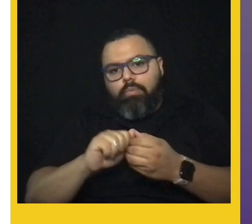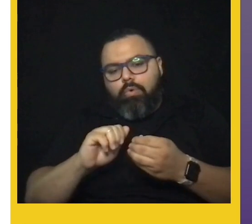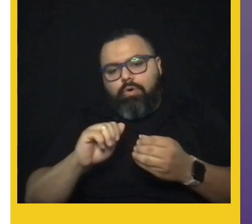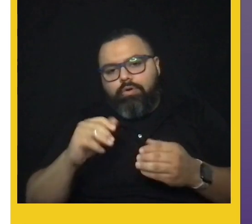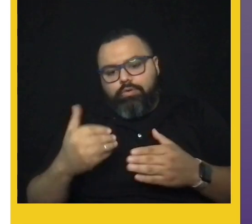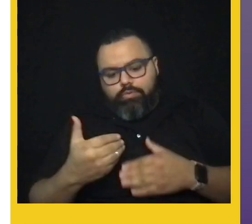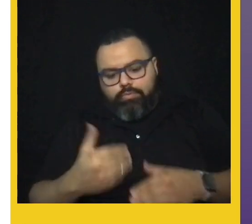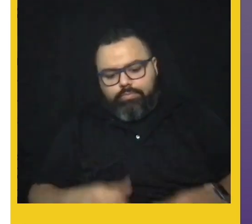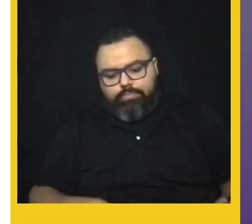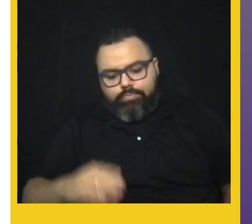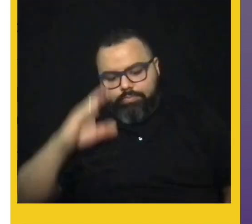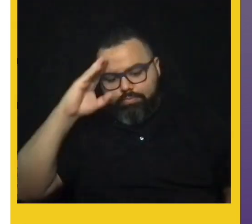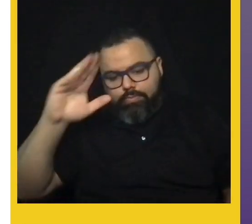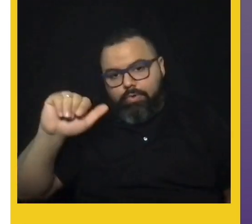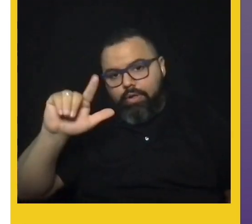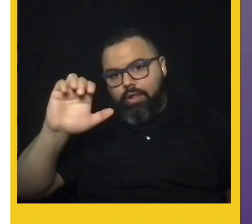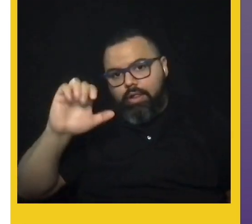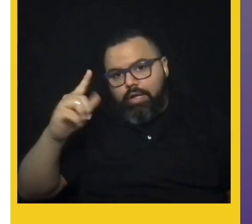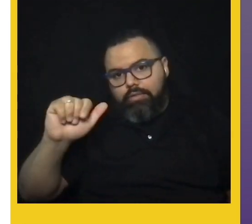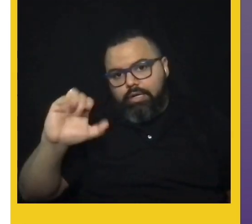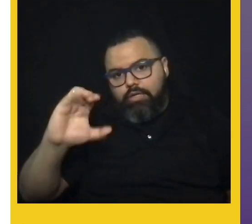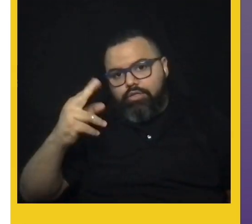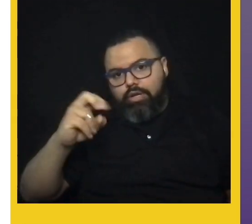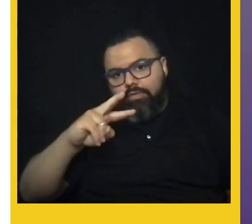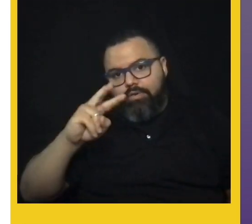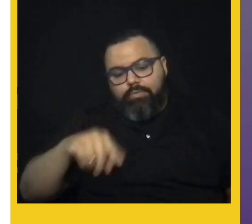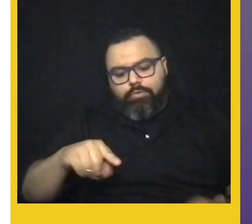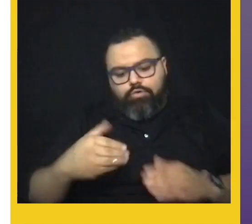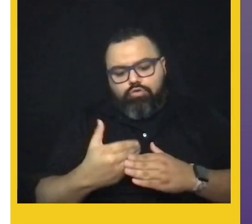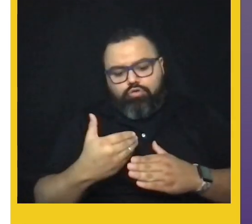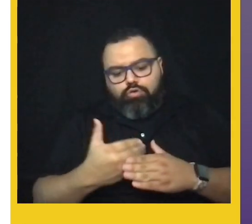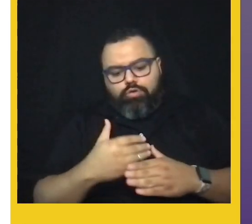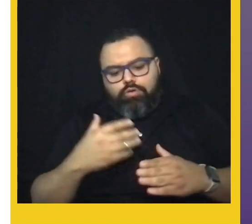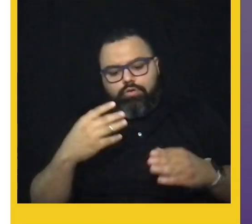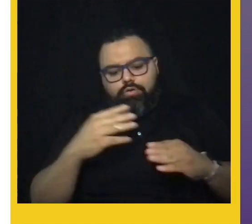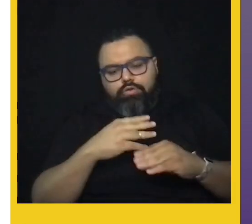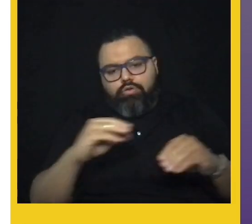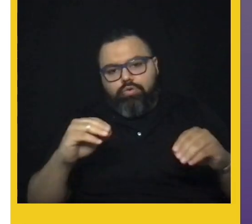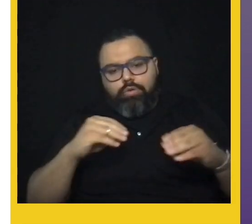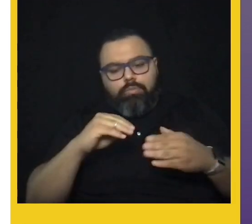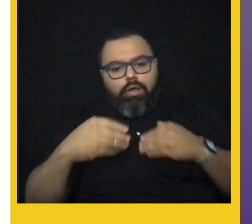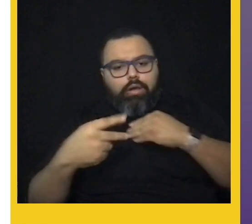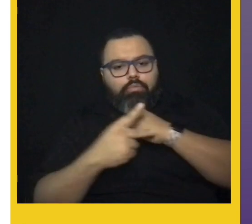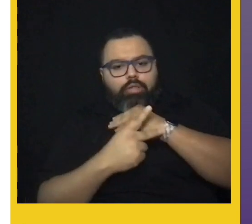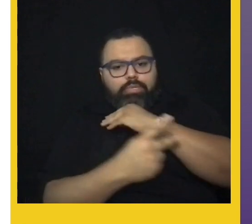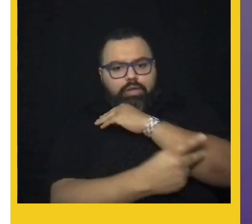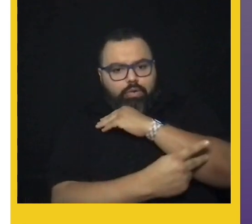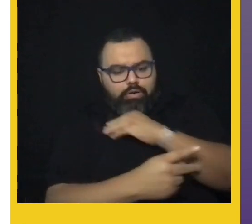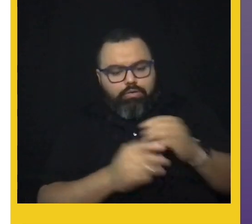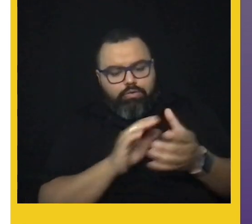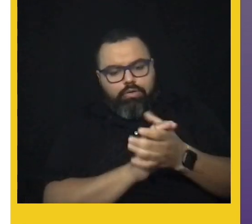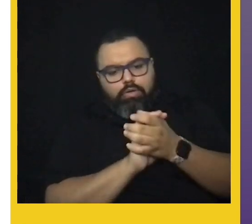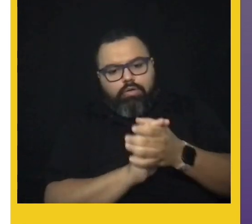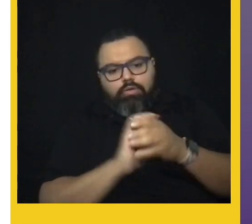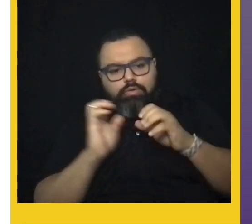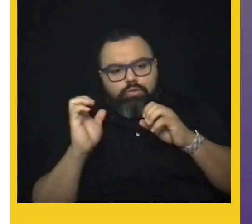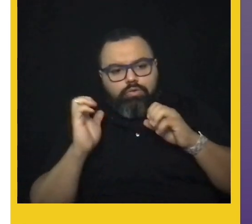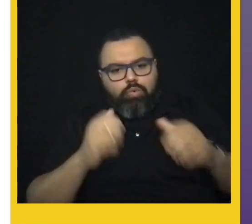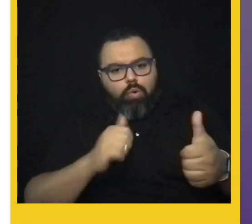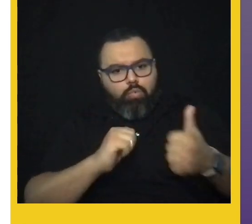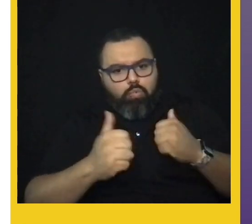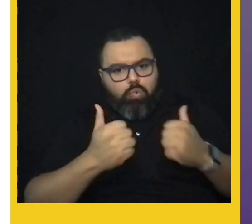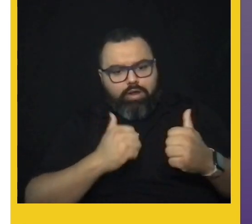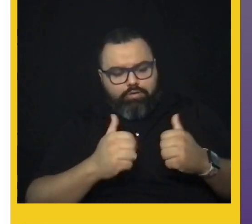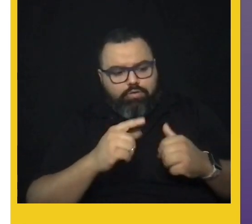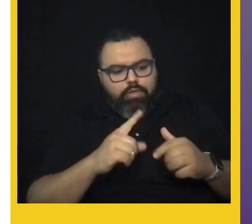have Alexa with more news. Thank you. Hello, my name is Alexa Chavez, and I am your newly elected student body parliamentarian. Congratulations